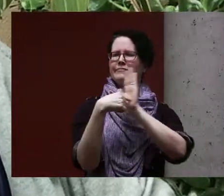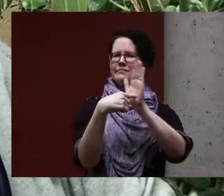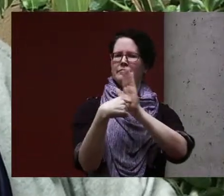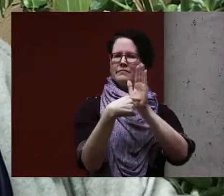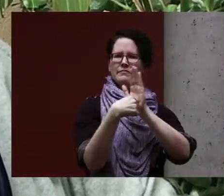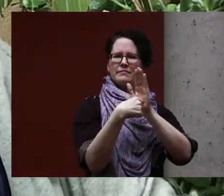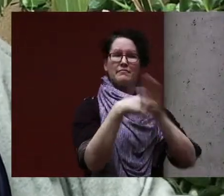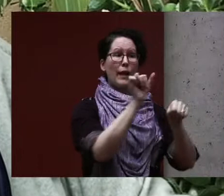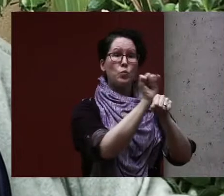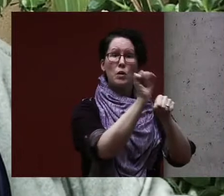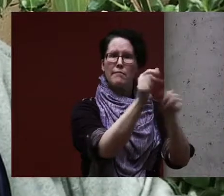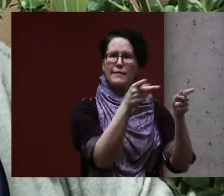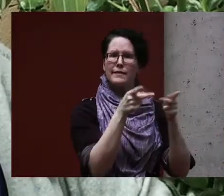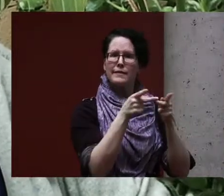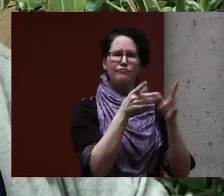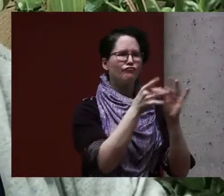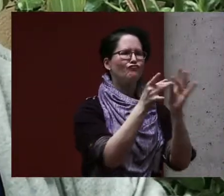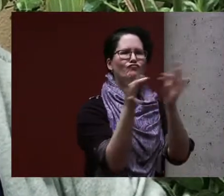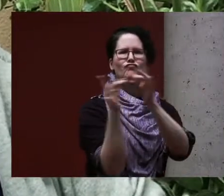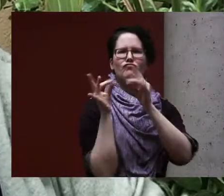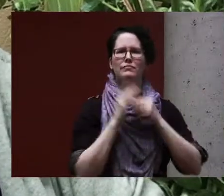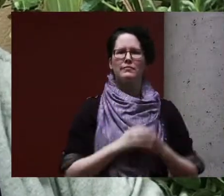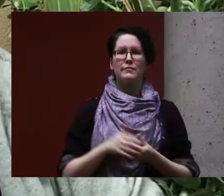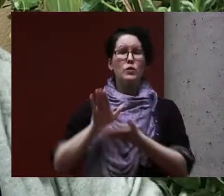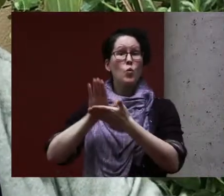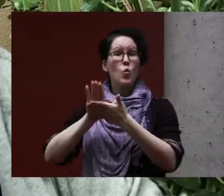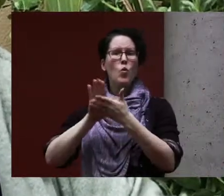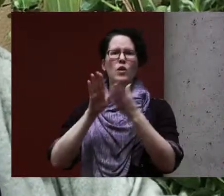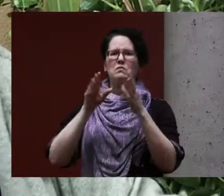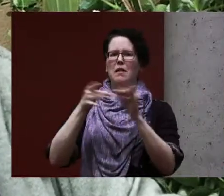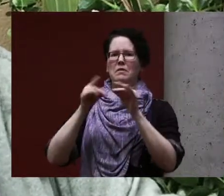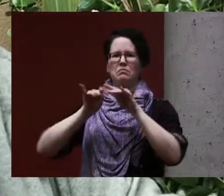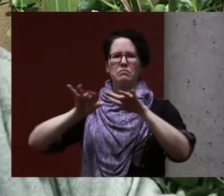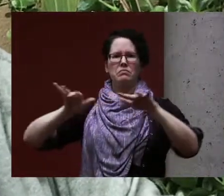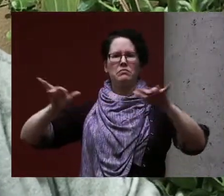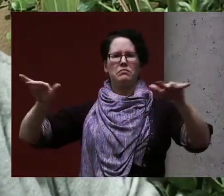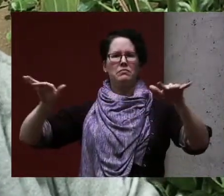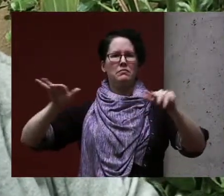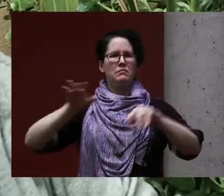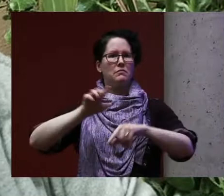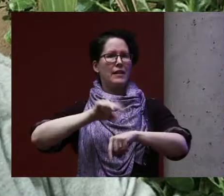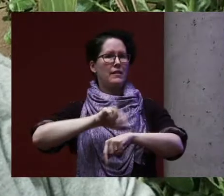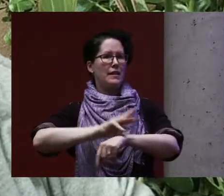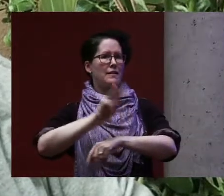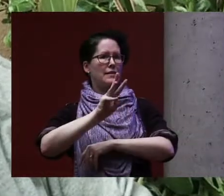water coolers, to the campus commons, and to the 6 o'clock